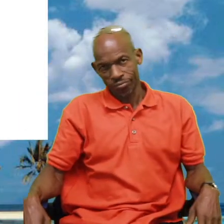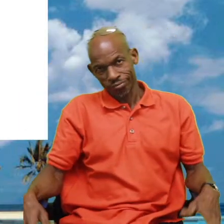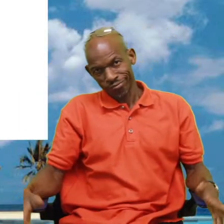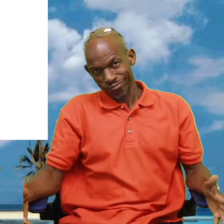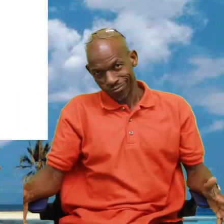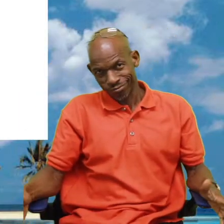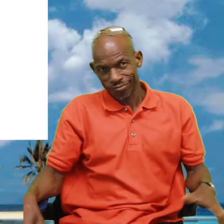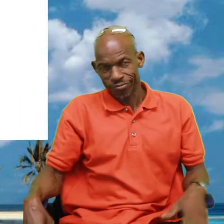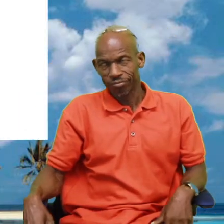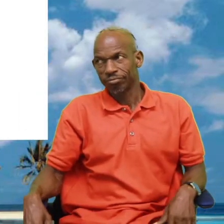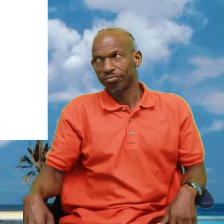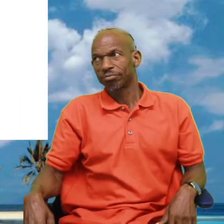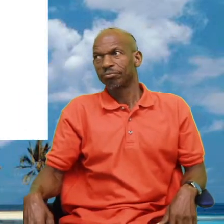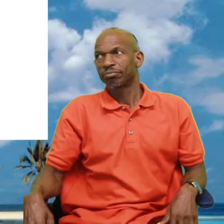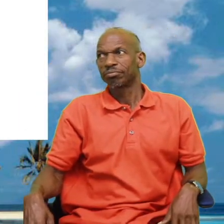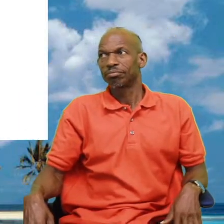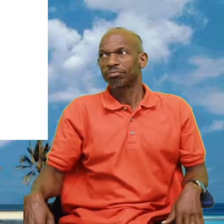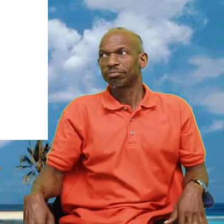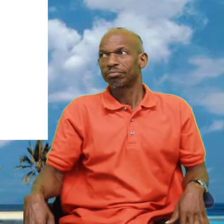I want